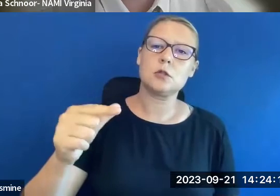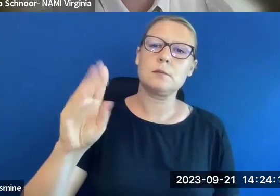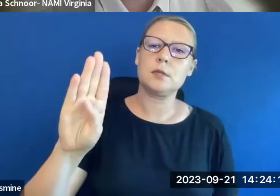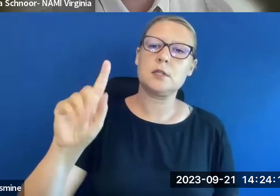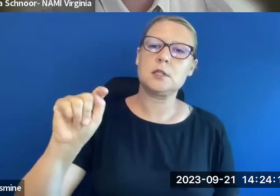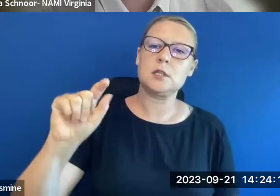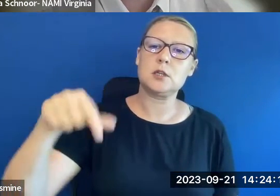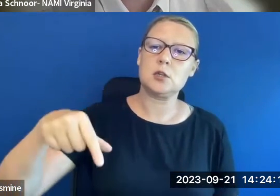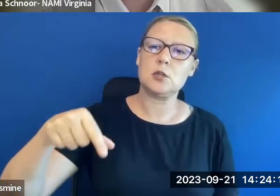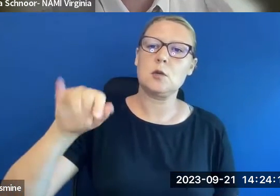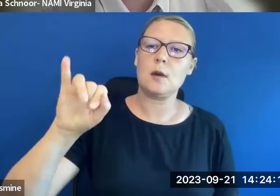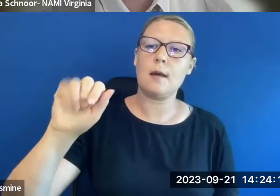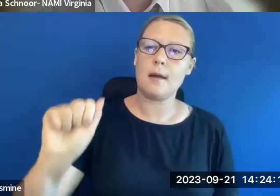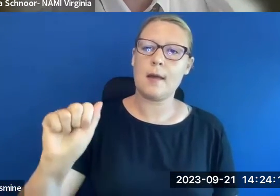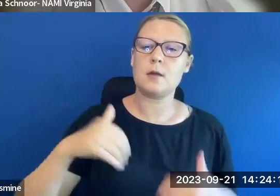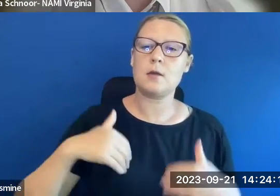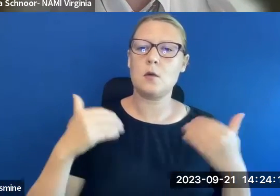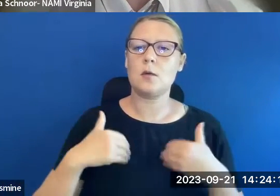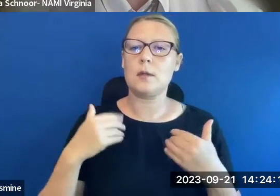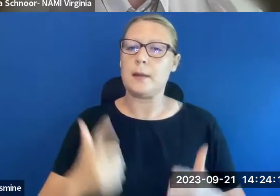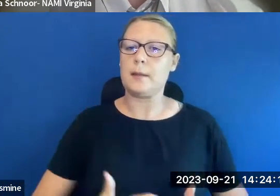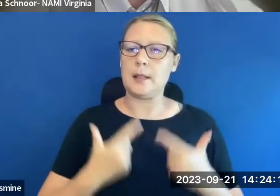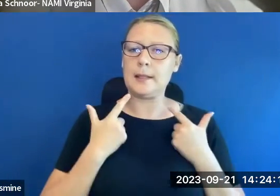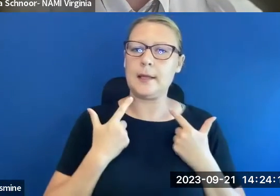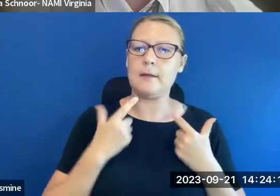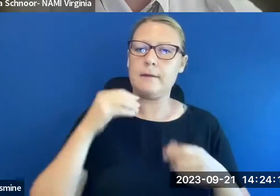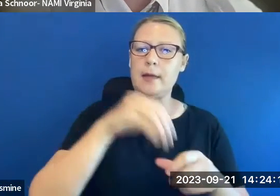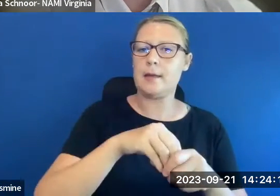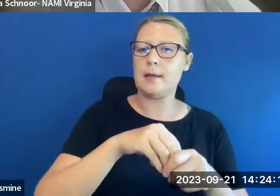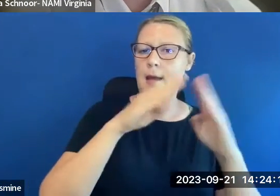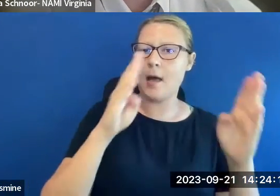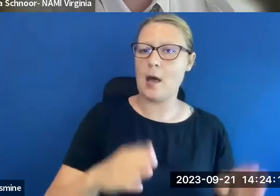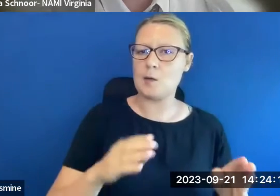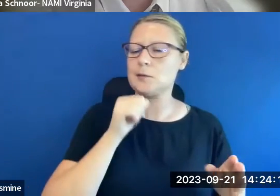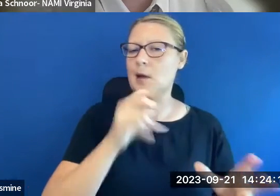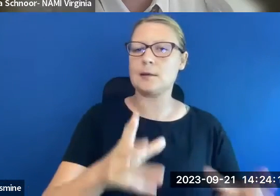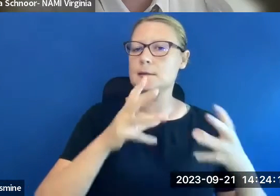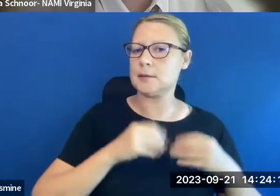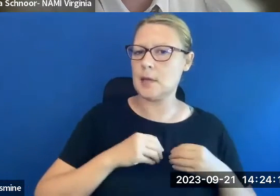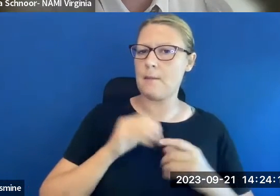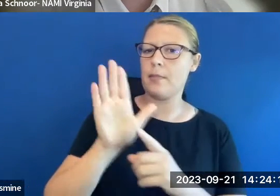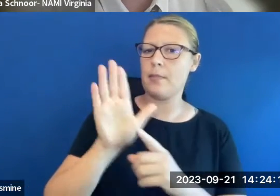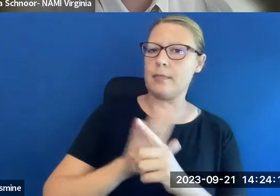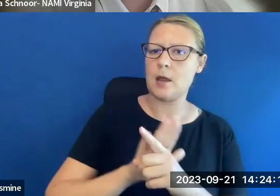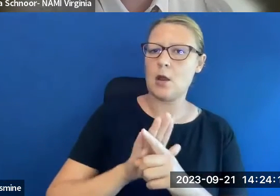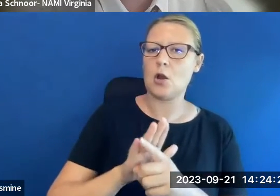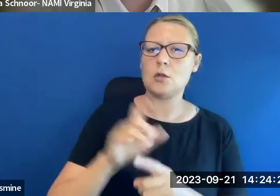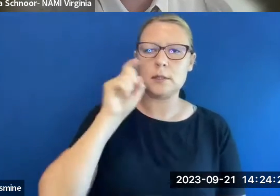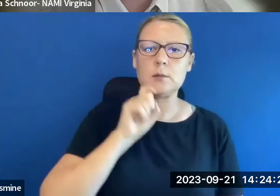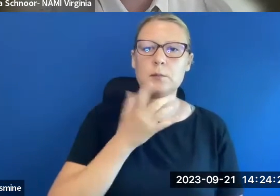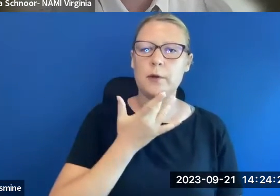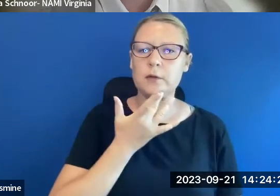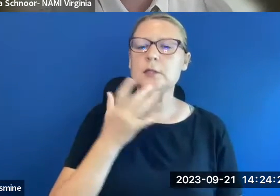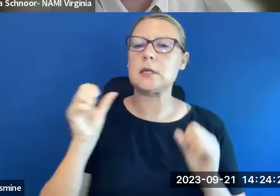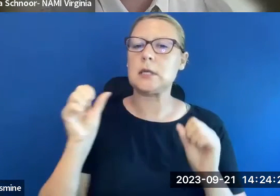who live in homes that are not gender affirming are at a greater risk of suicide. Given the rise of anti-trans